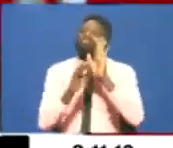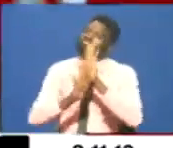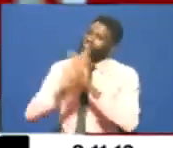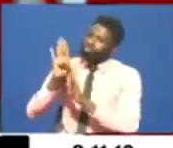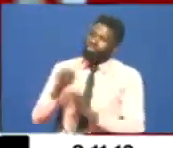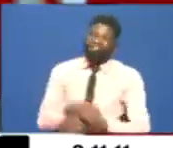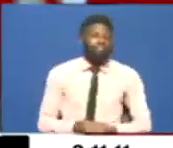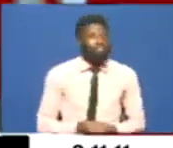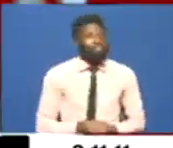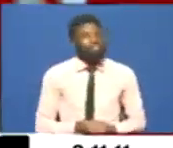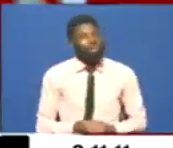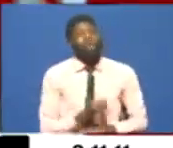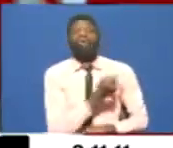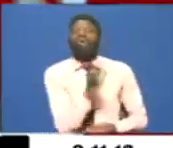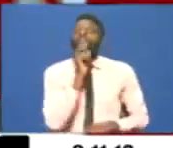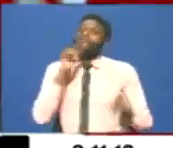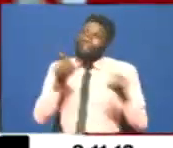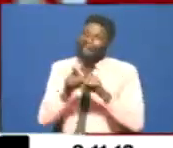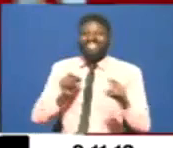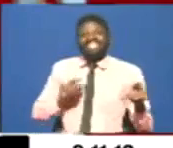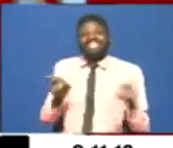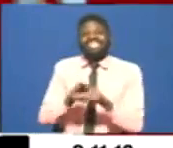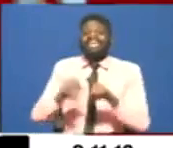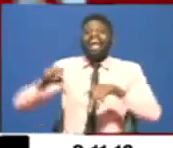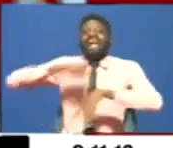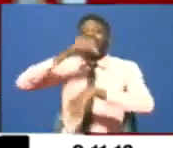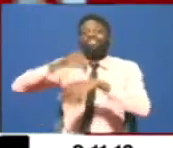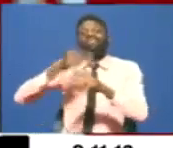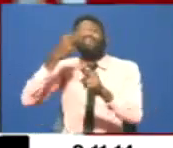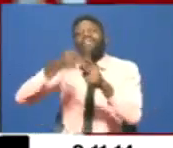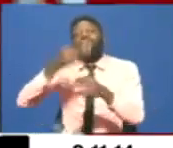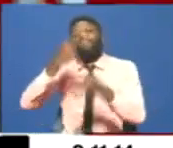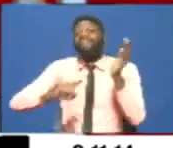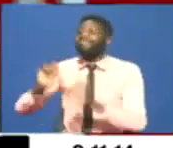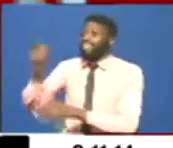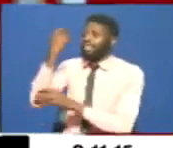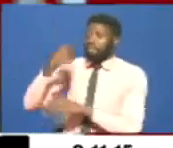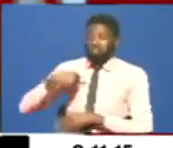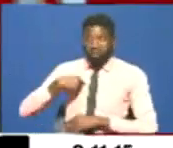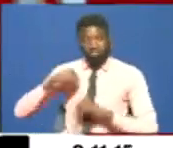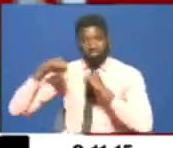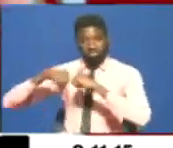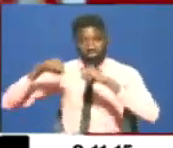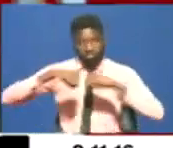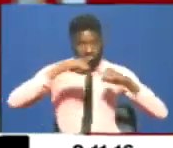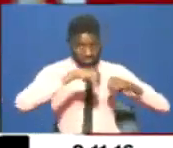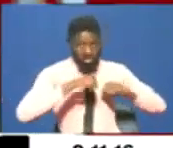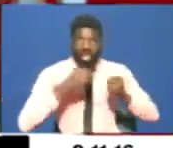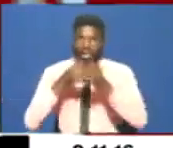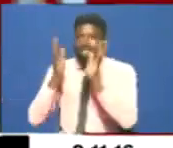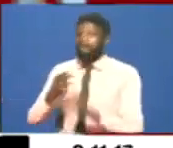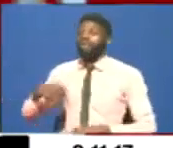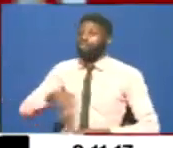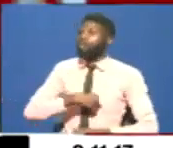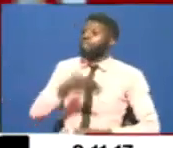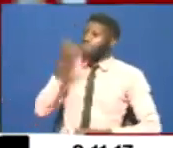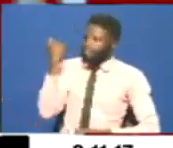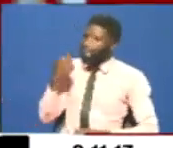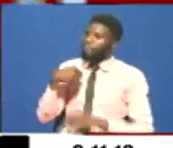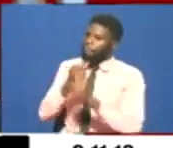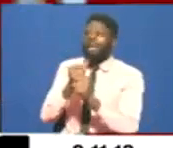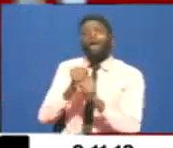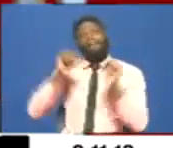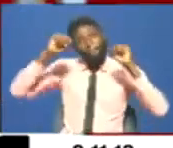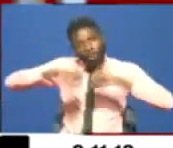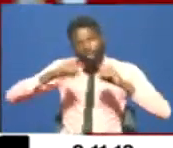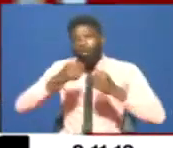and sisters of one great nation called Kenya. And I agree with the leaders that we must make it possible for us to live in